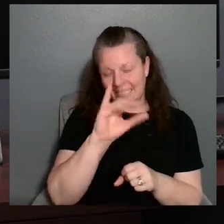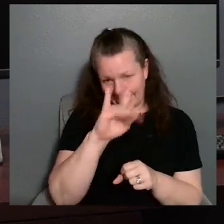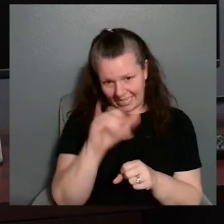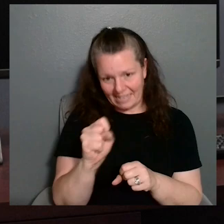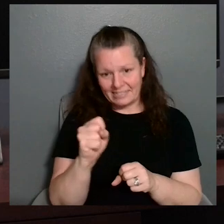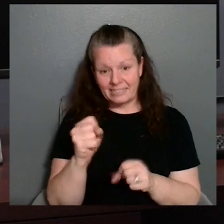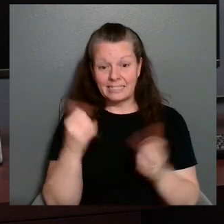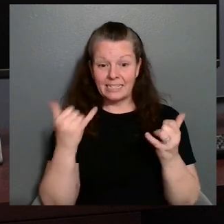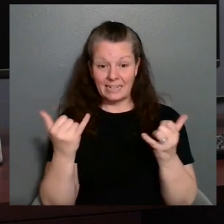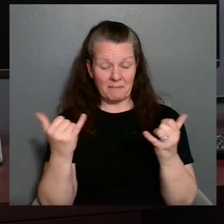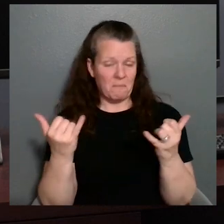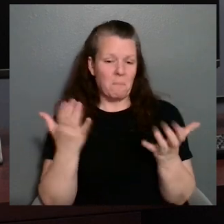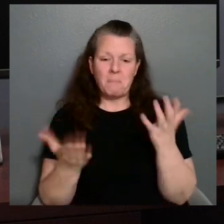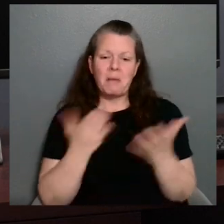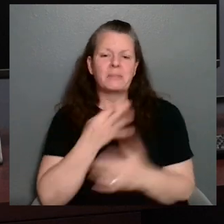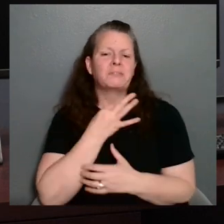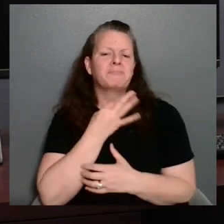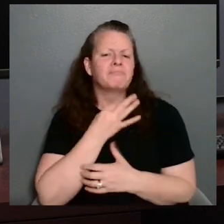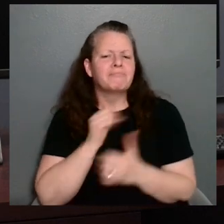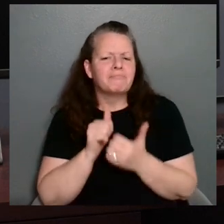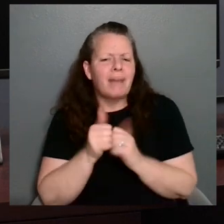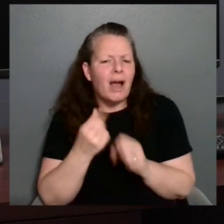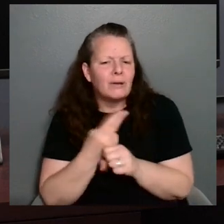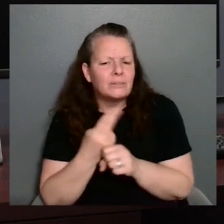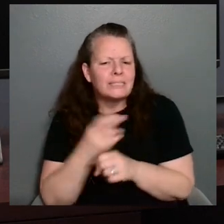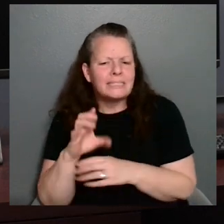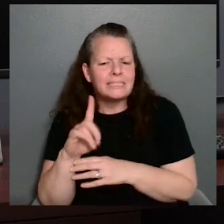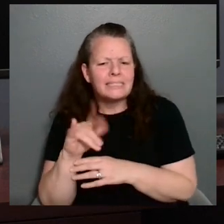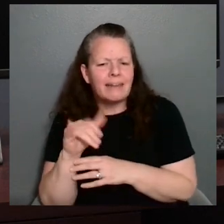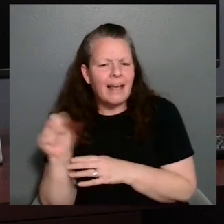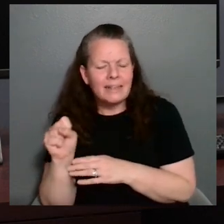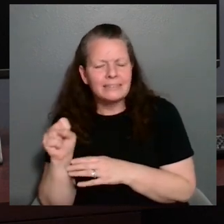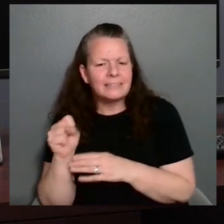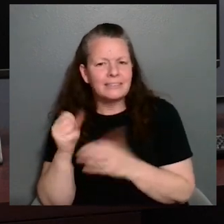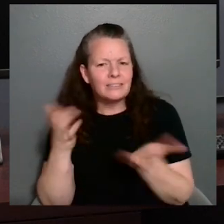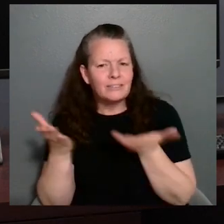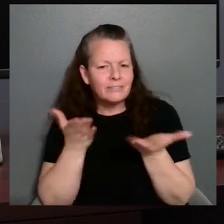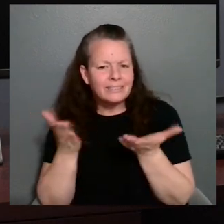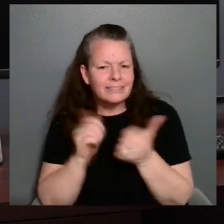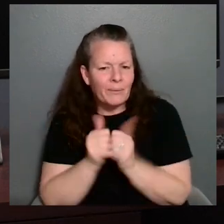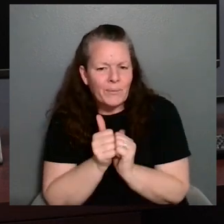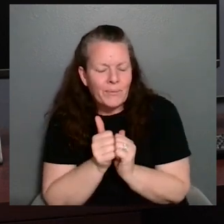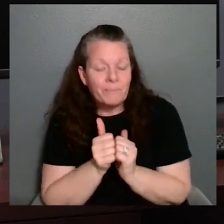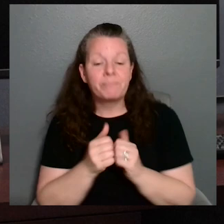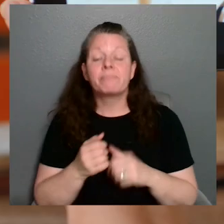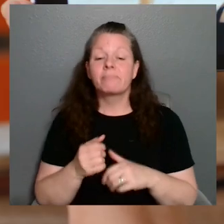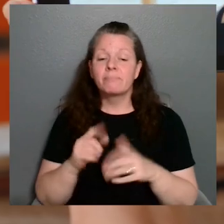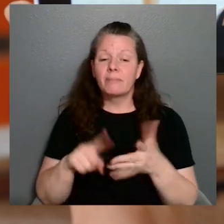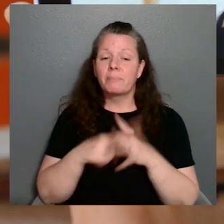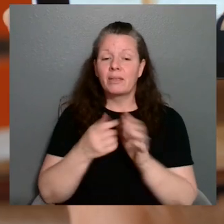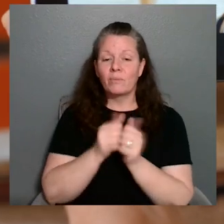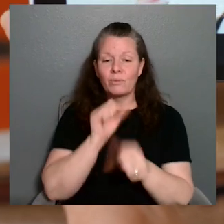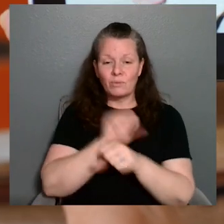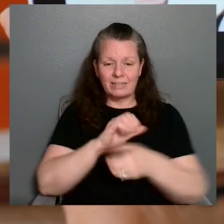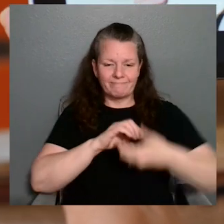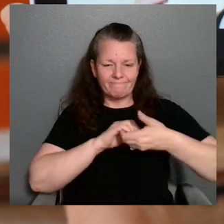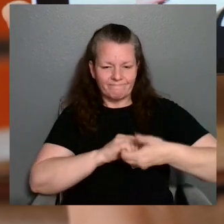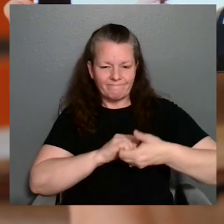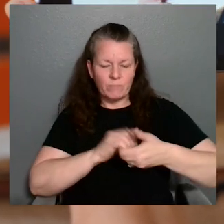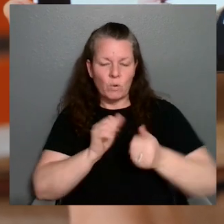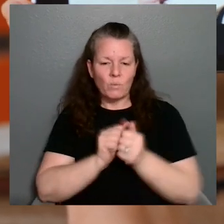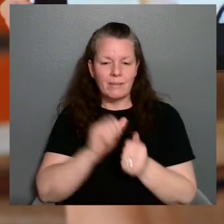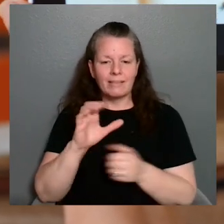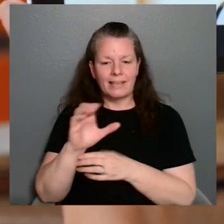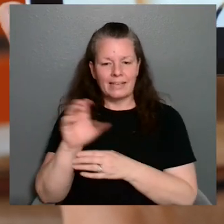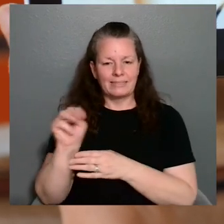CDASS. At this point, you may be wondering how to access CDASS services. It begins with